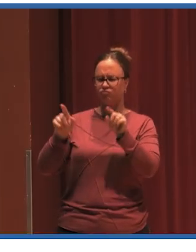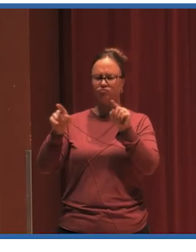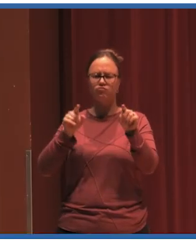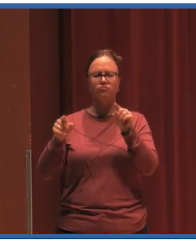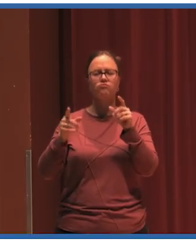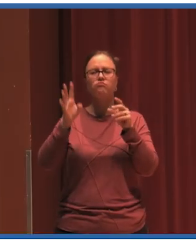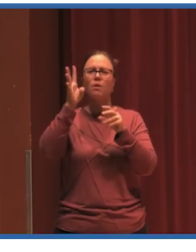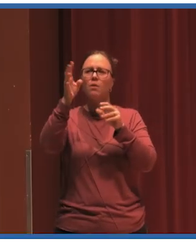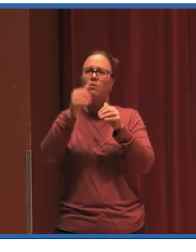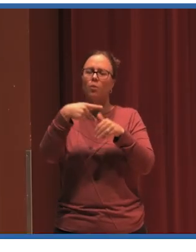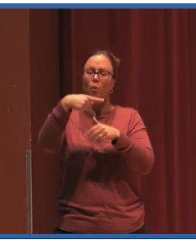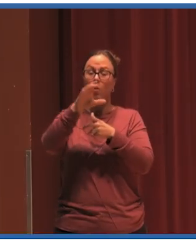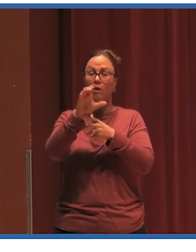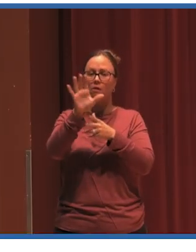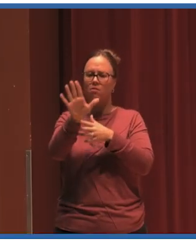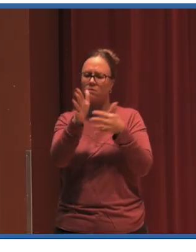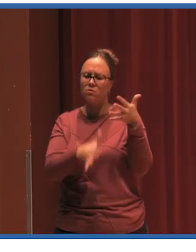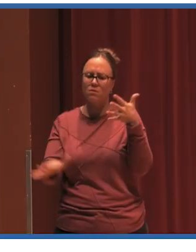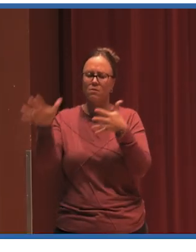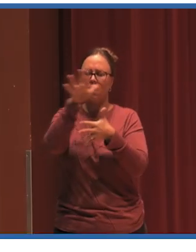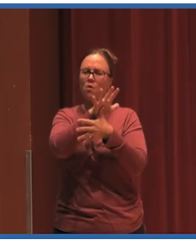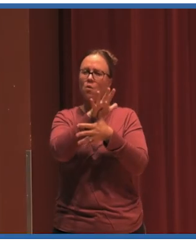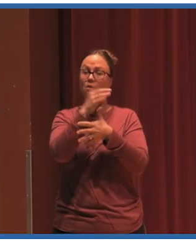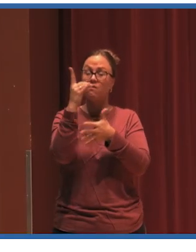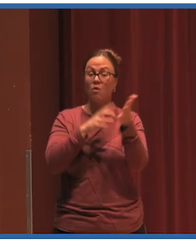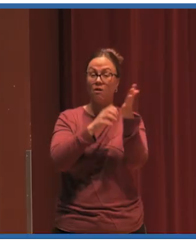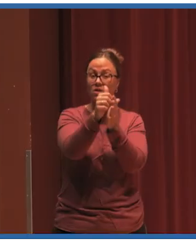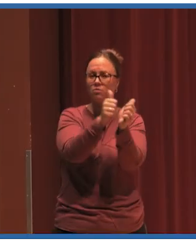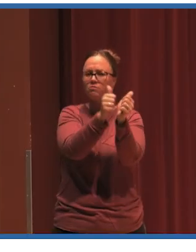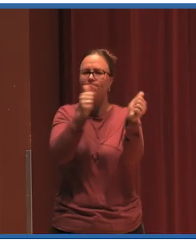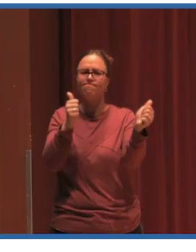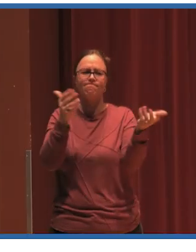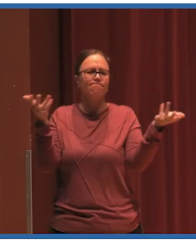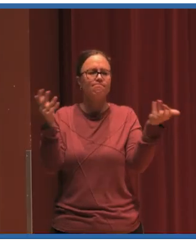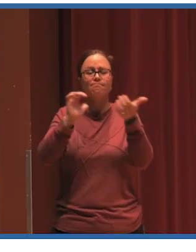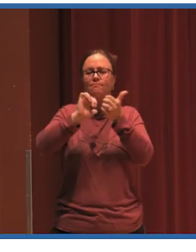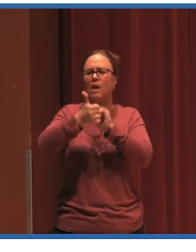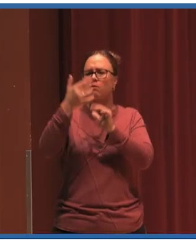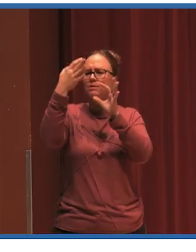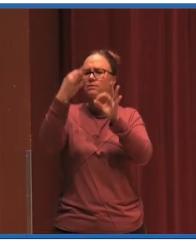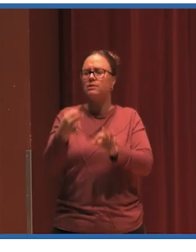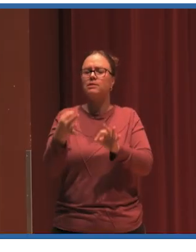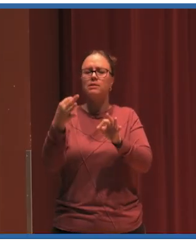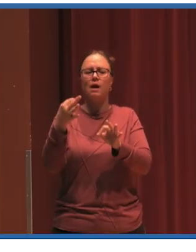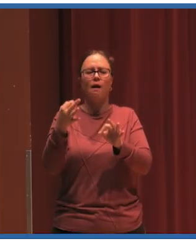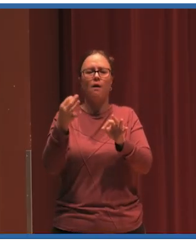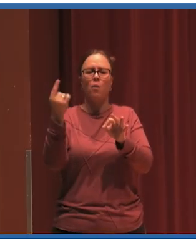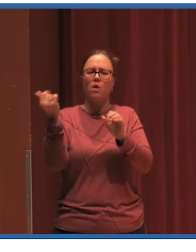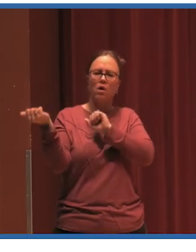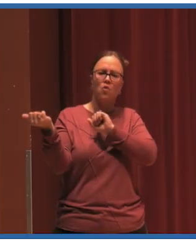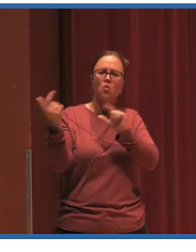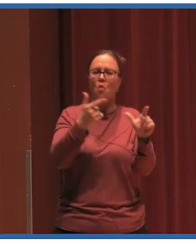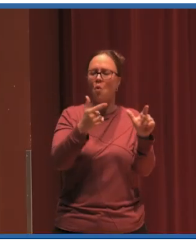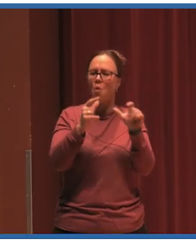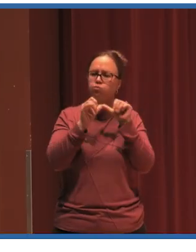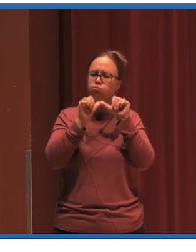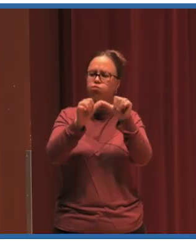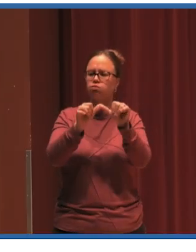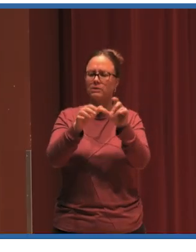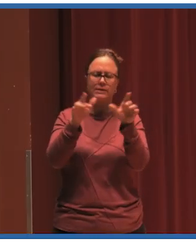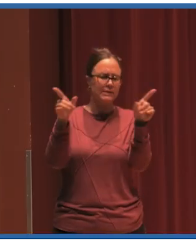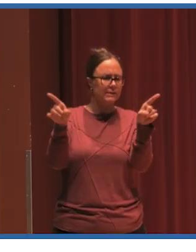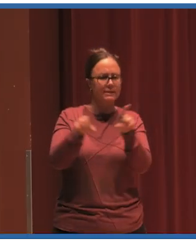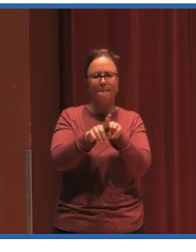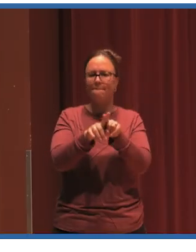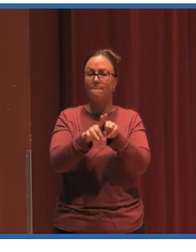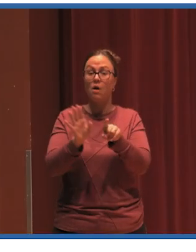are Polk County's priorities on cancer prevention. How do we choose a set of those that we can all be rowing towards in the same direction?